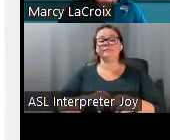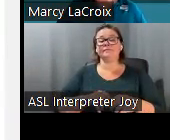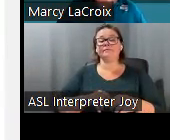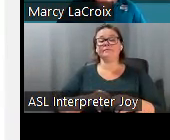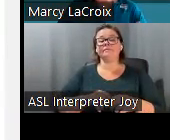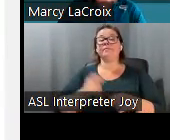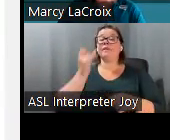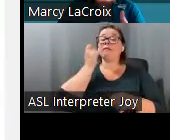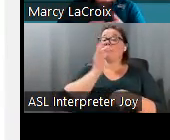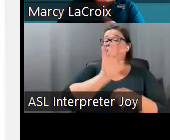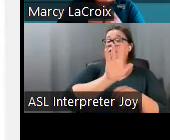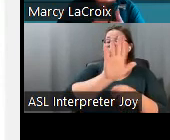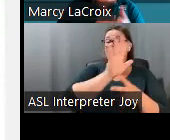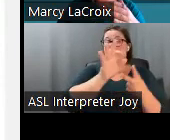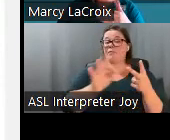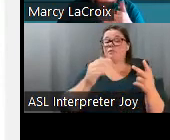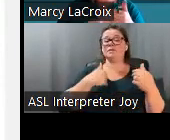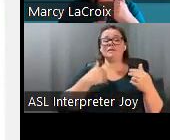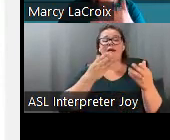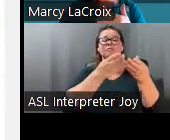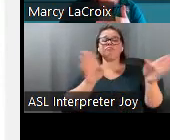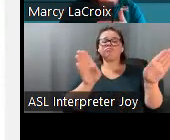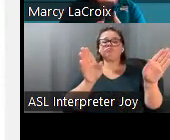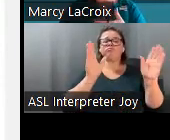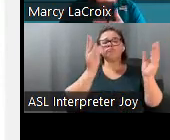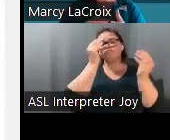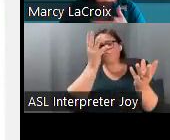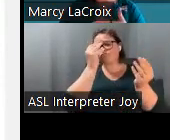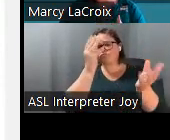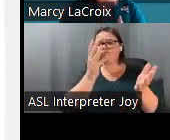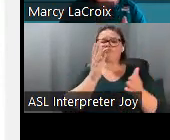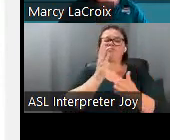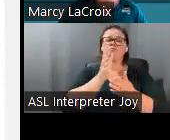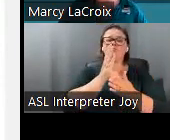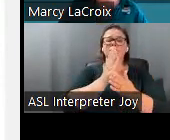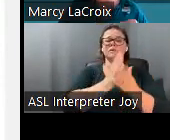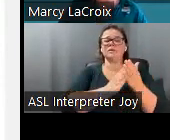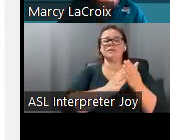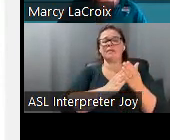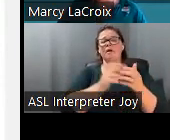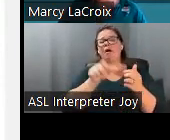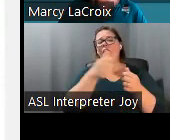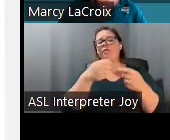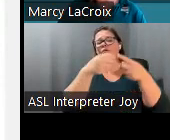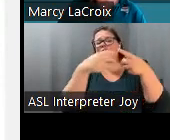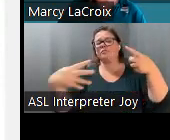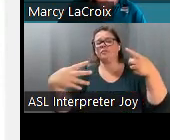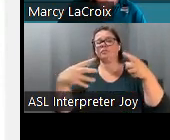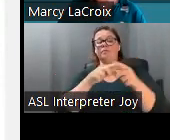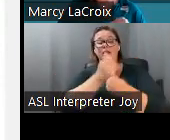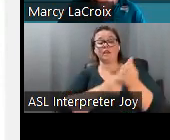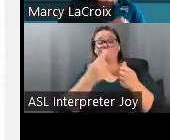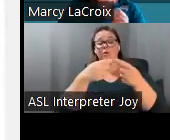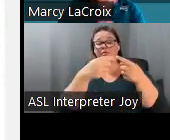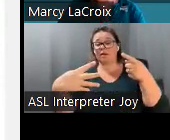options, there's an overview and there's some umbrella or some subtopics, but in every single one of these